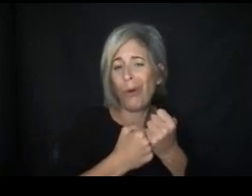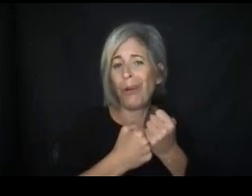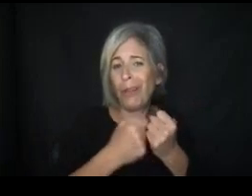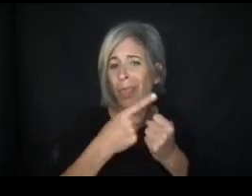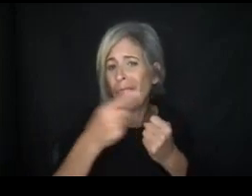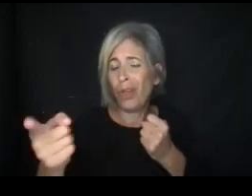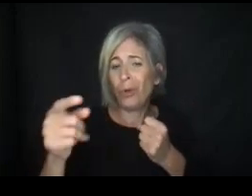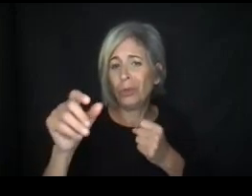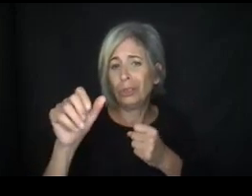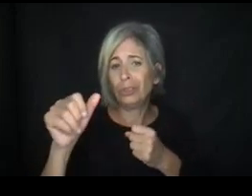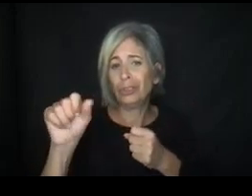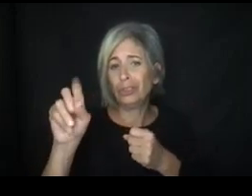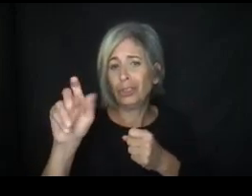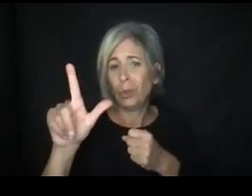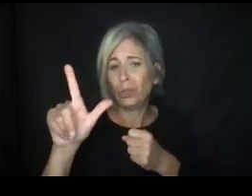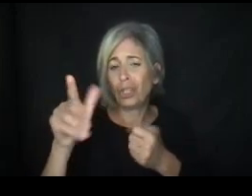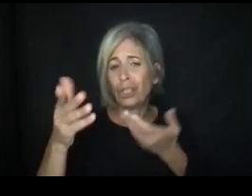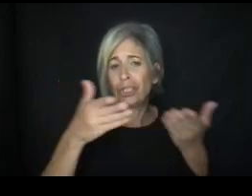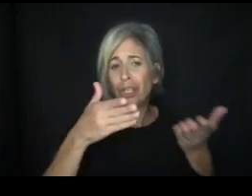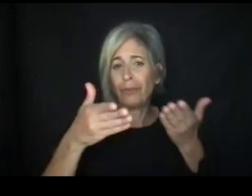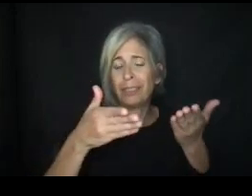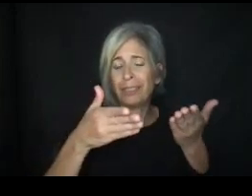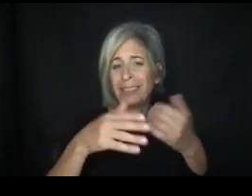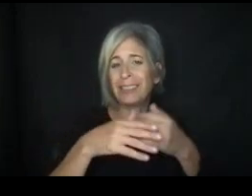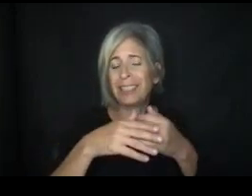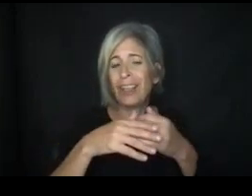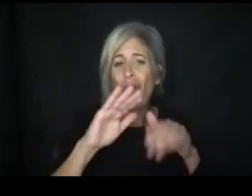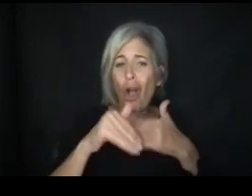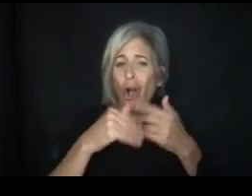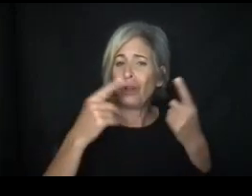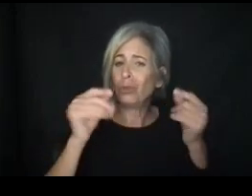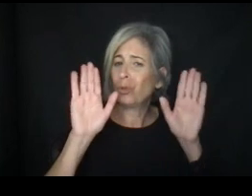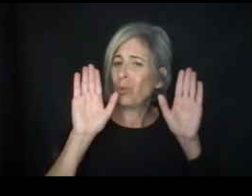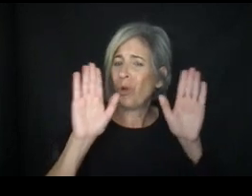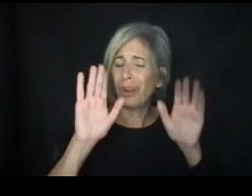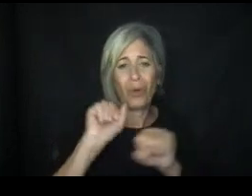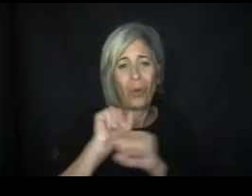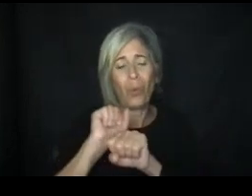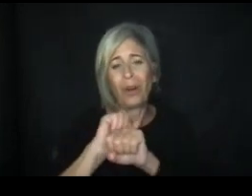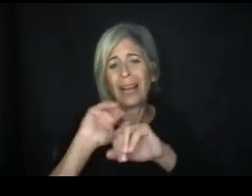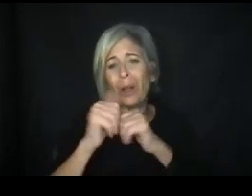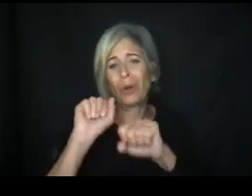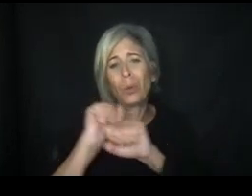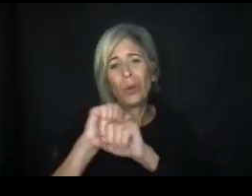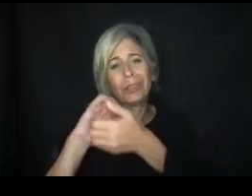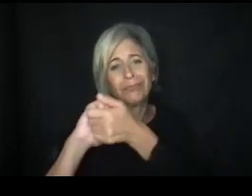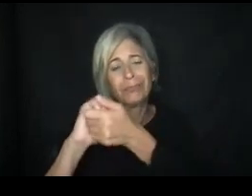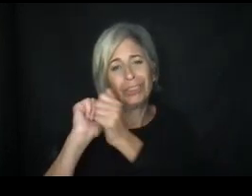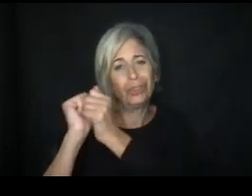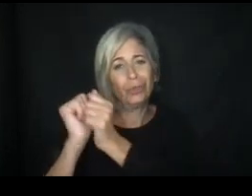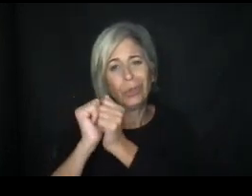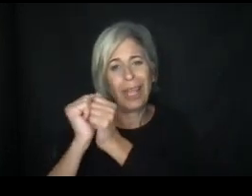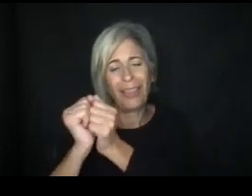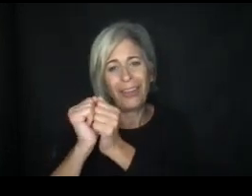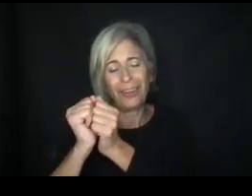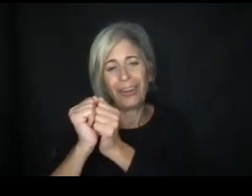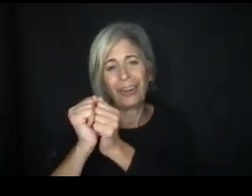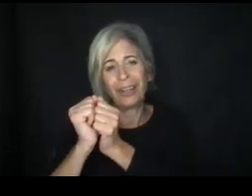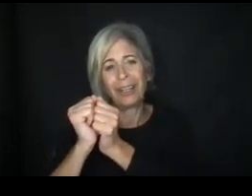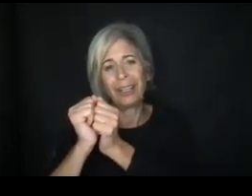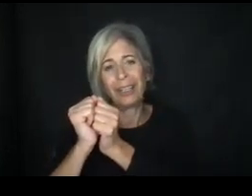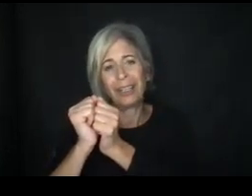social service providers who are all doing such great work. How could we work together? How could we champion some of those things?